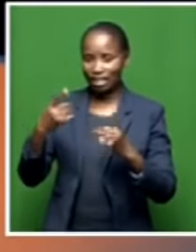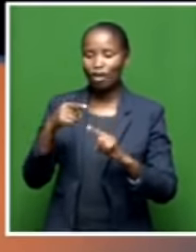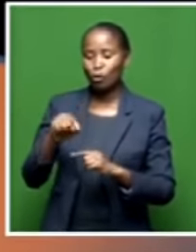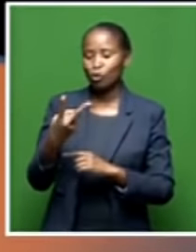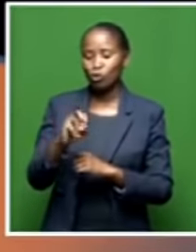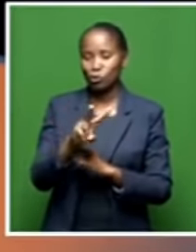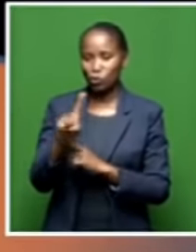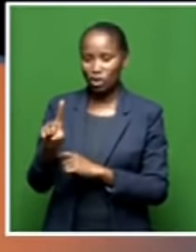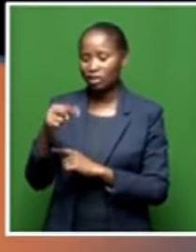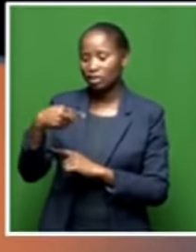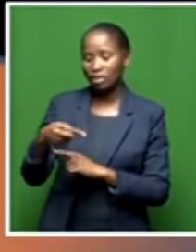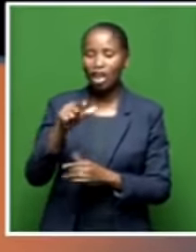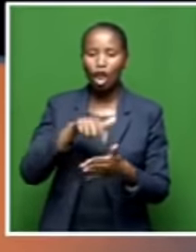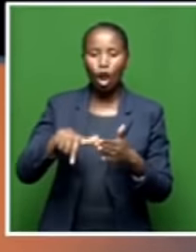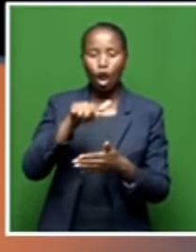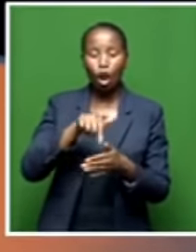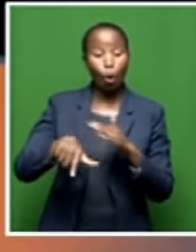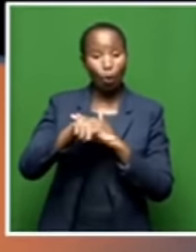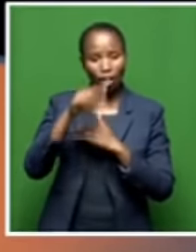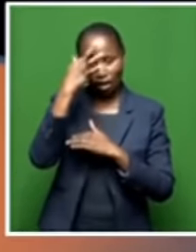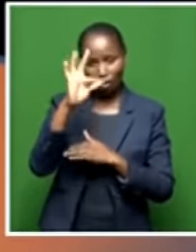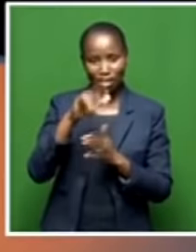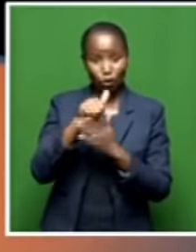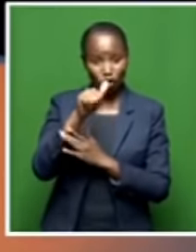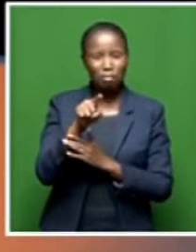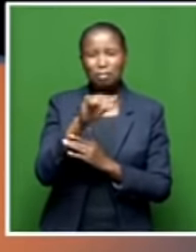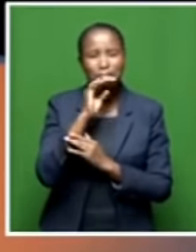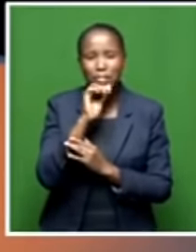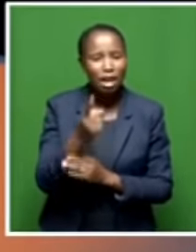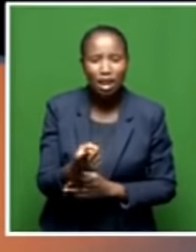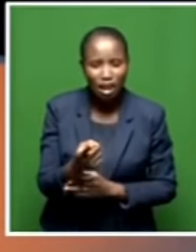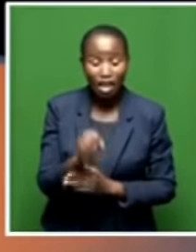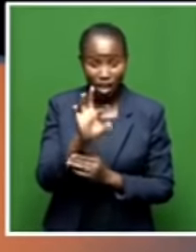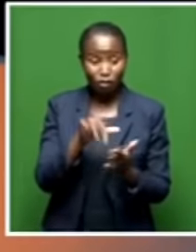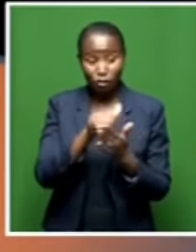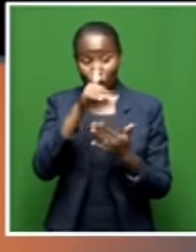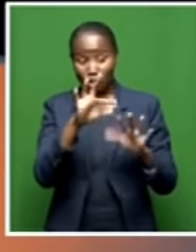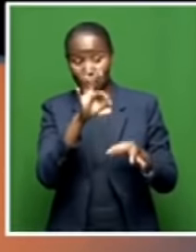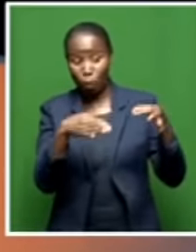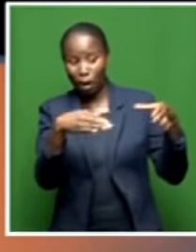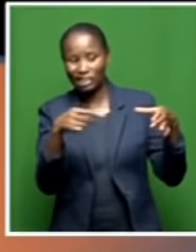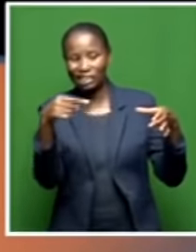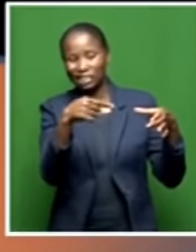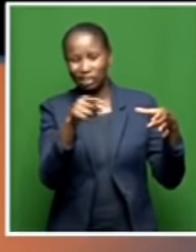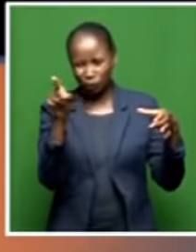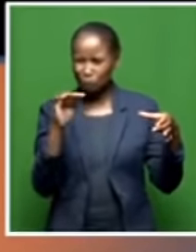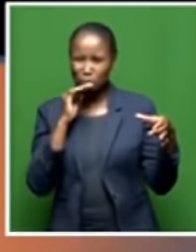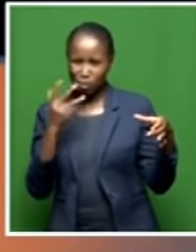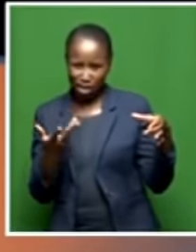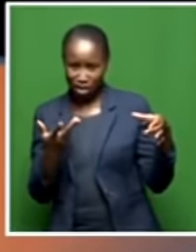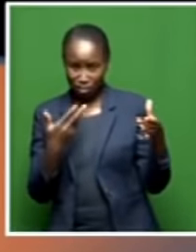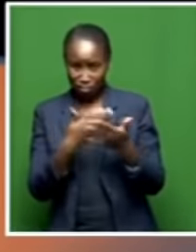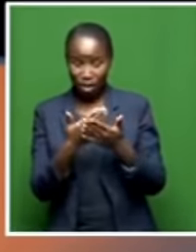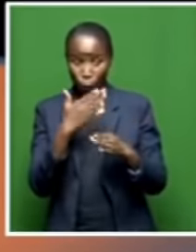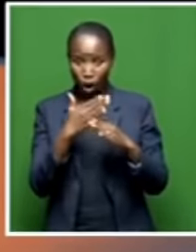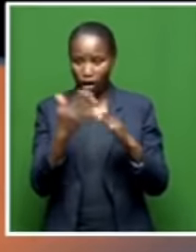voting means for you. And if you do vote for a political party, what does it mean when they go into a coalition? Well, Levy, let's continue